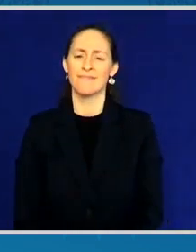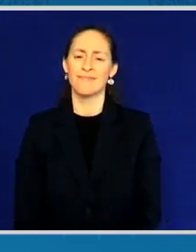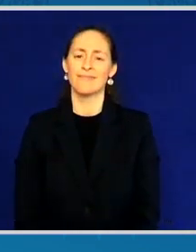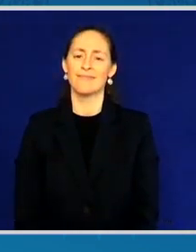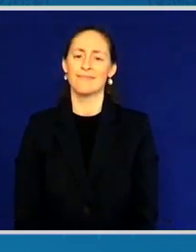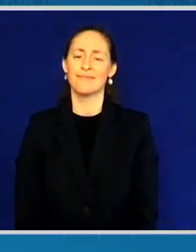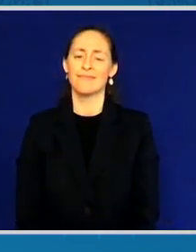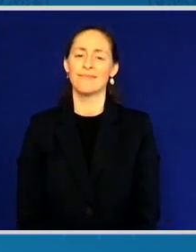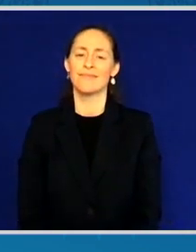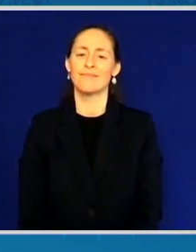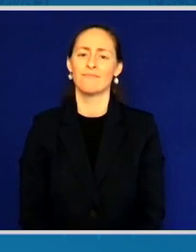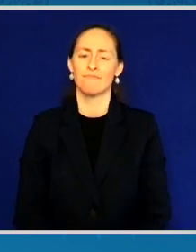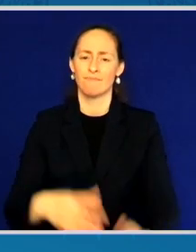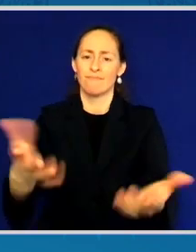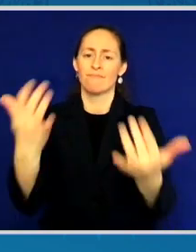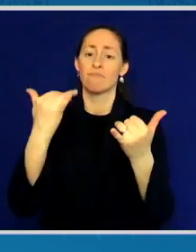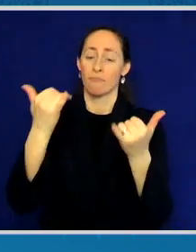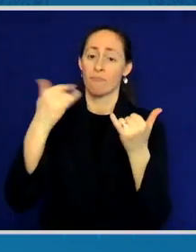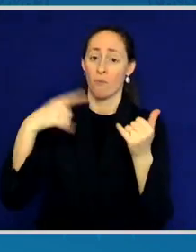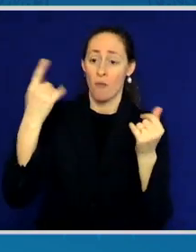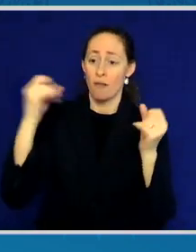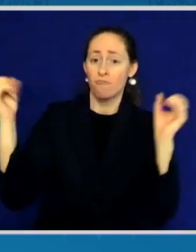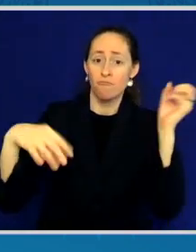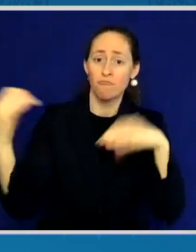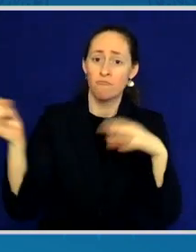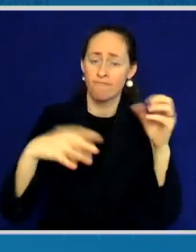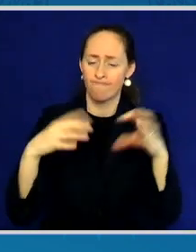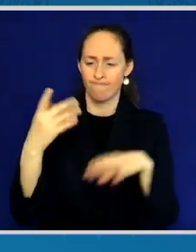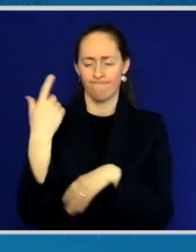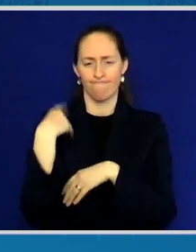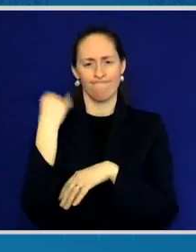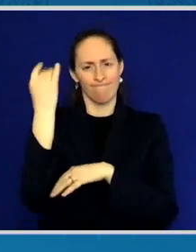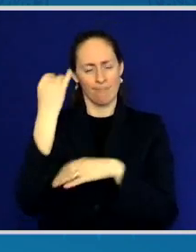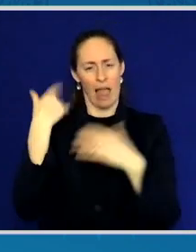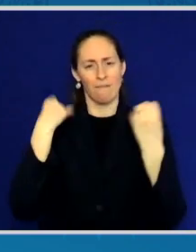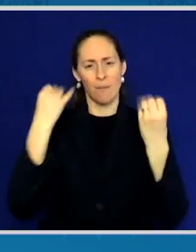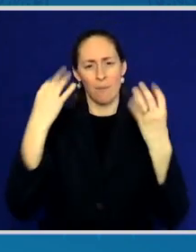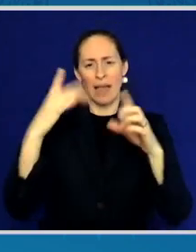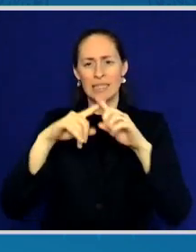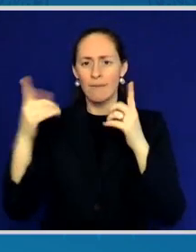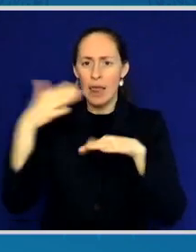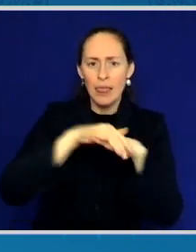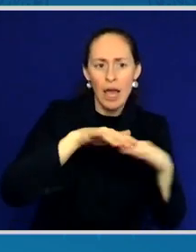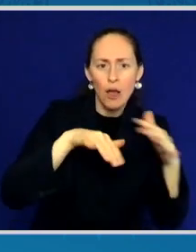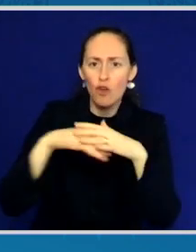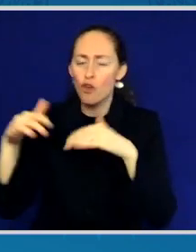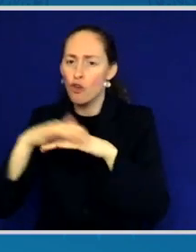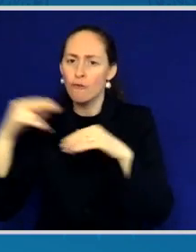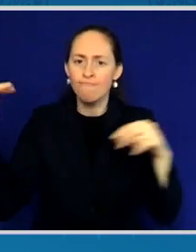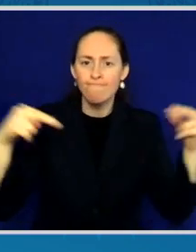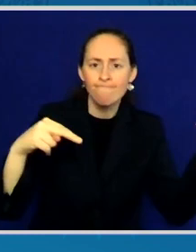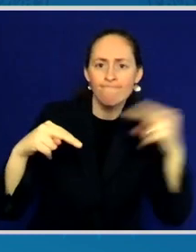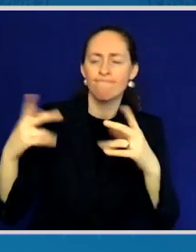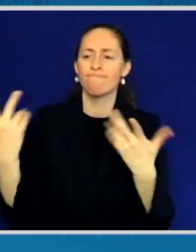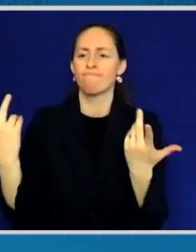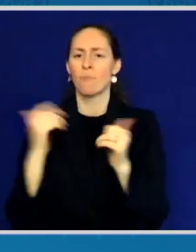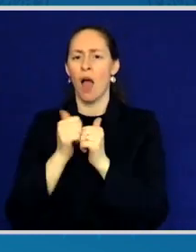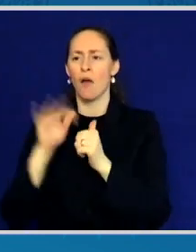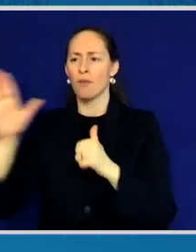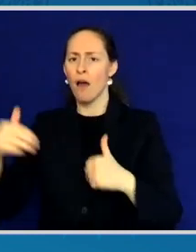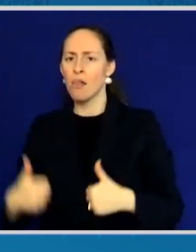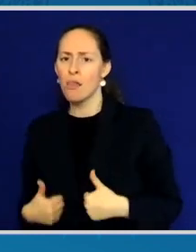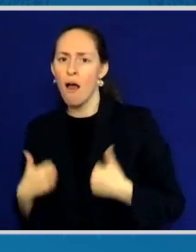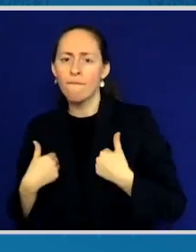dimensions, and therefore the many people in the various capacities of their lives, how they are impacted